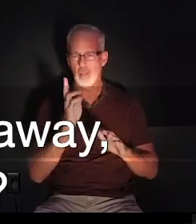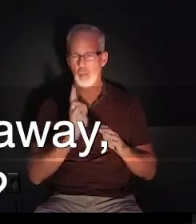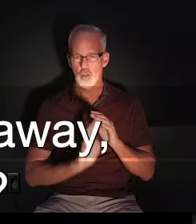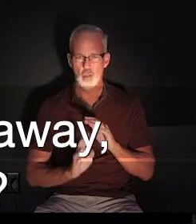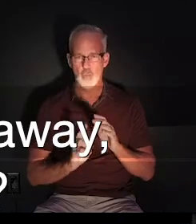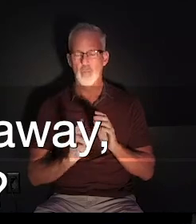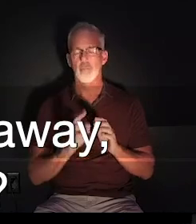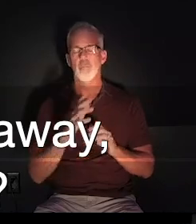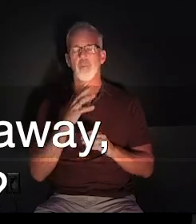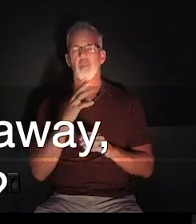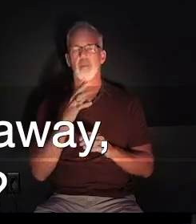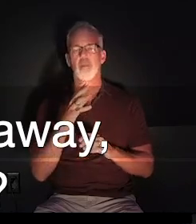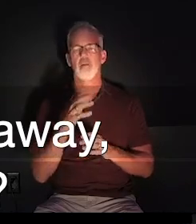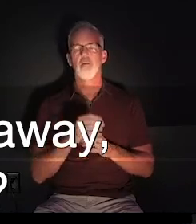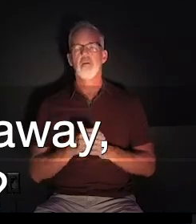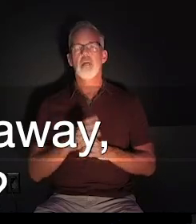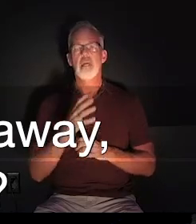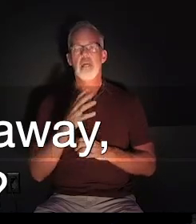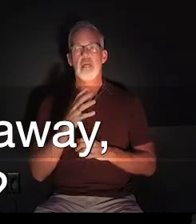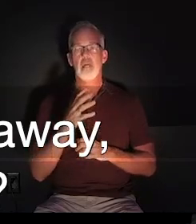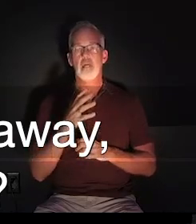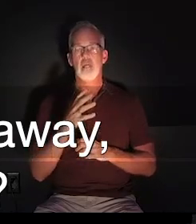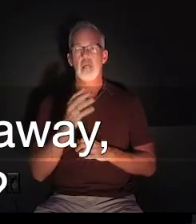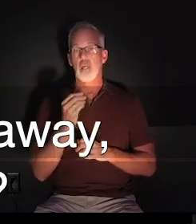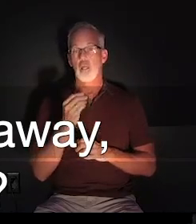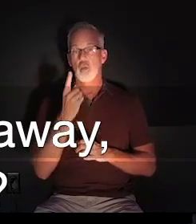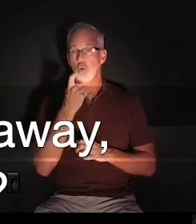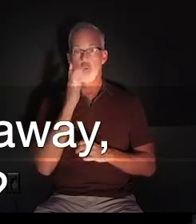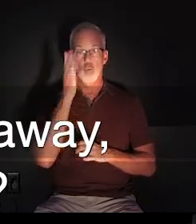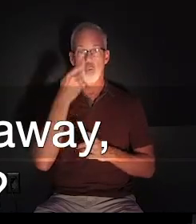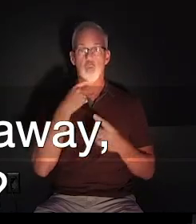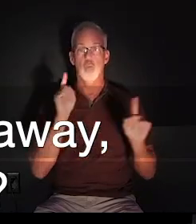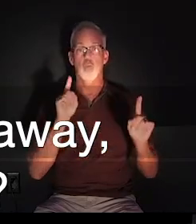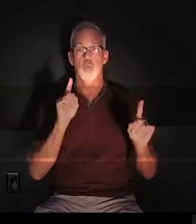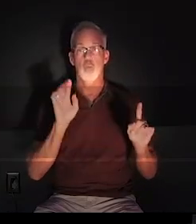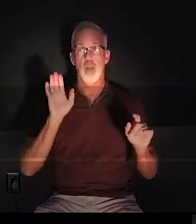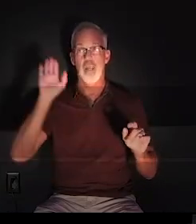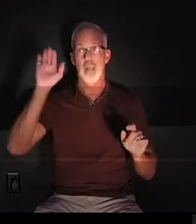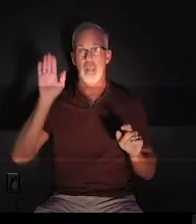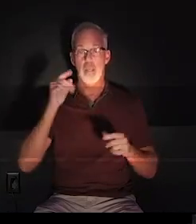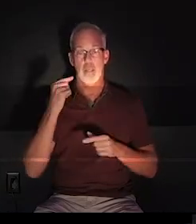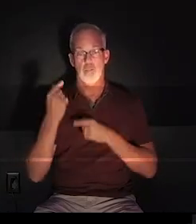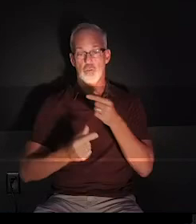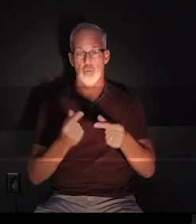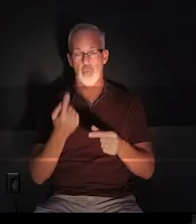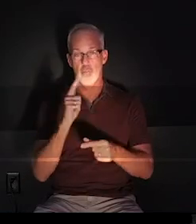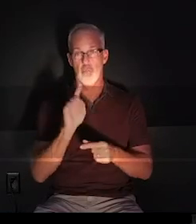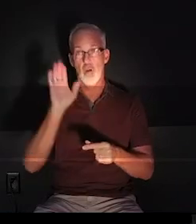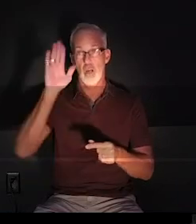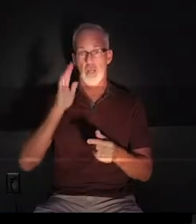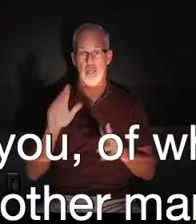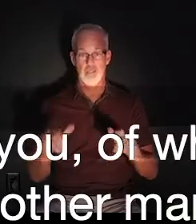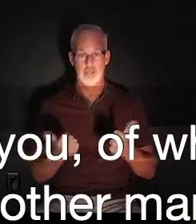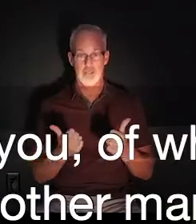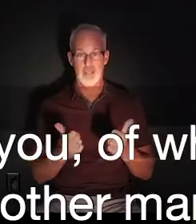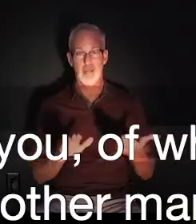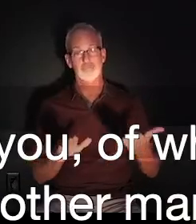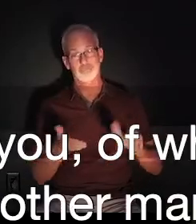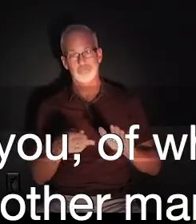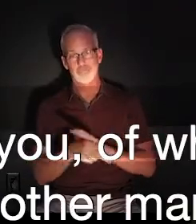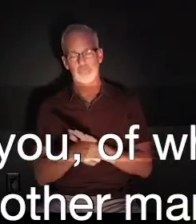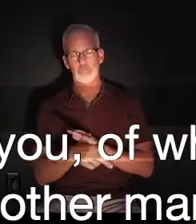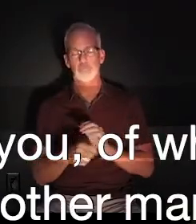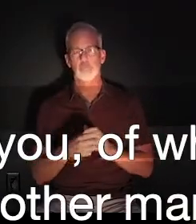was taken away. And who will declare his generation? For his life is taken from the earth. So the